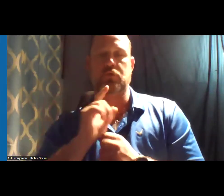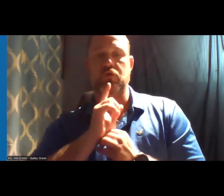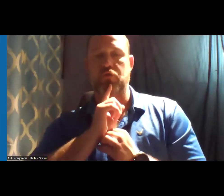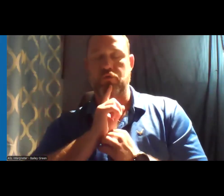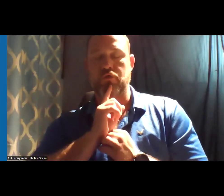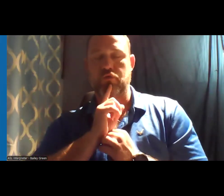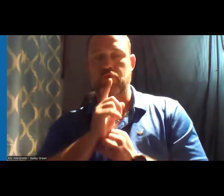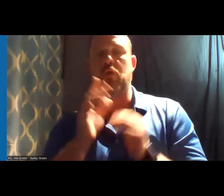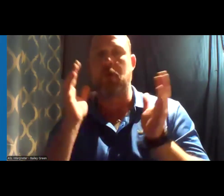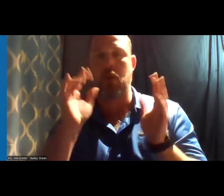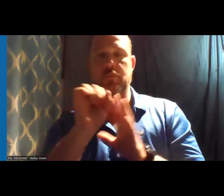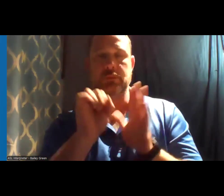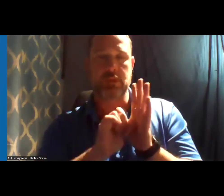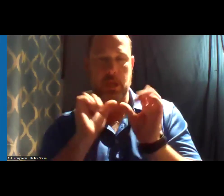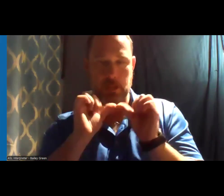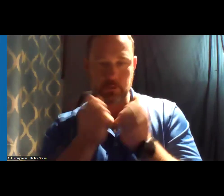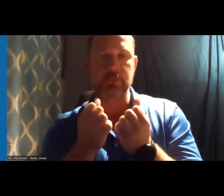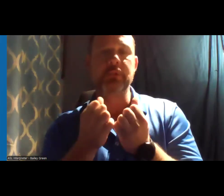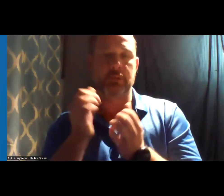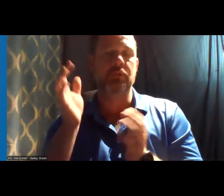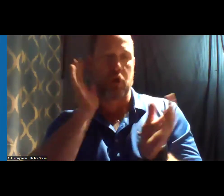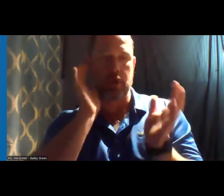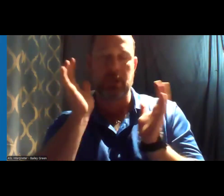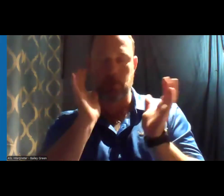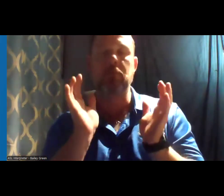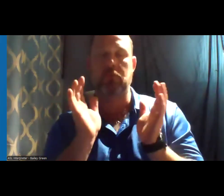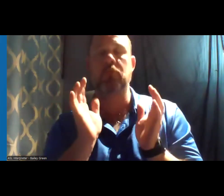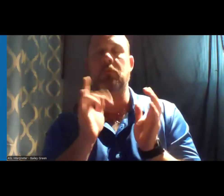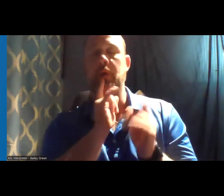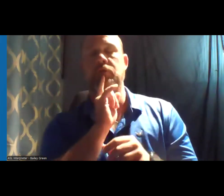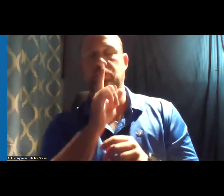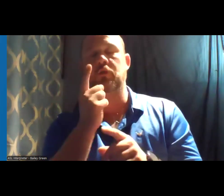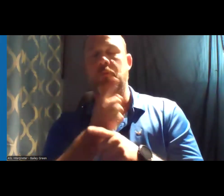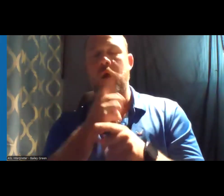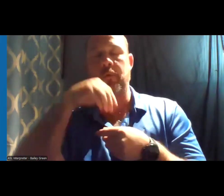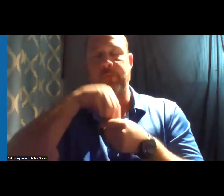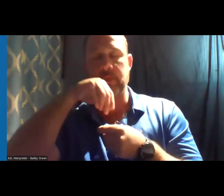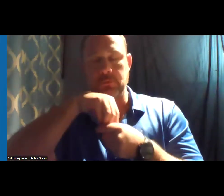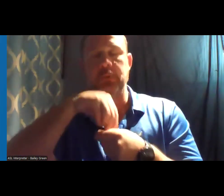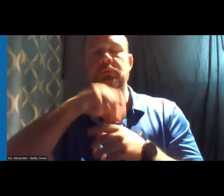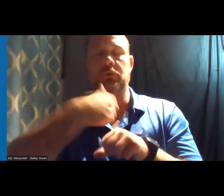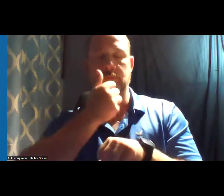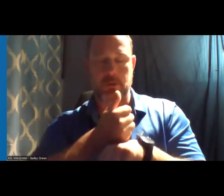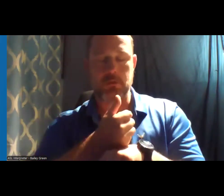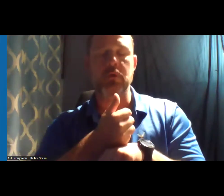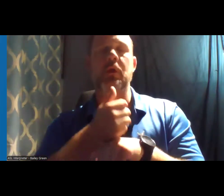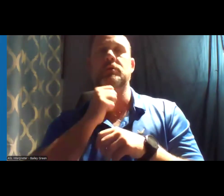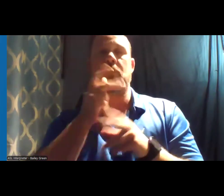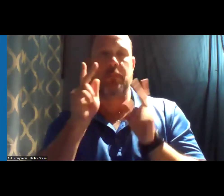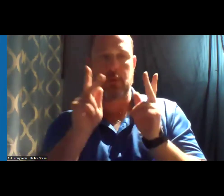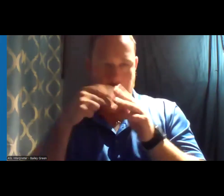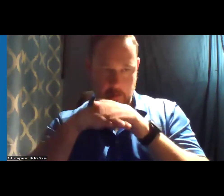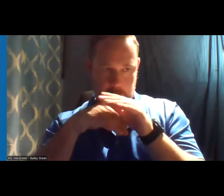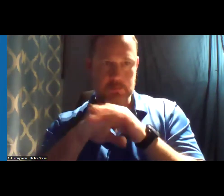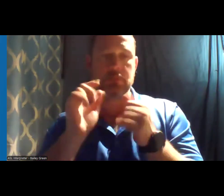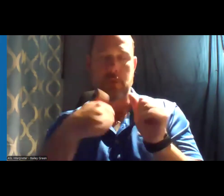hope that state agencies are hearing to make sure that the proper investments are put in place so that people can actually access the backup